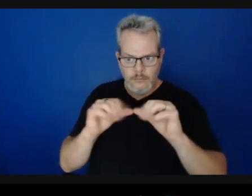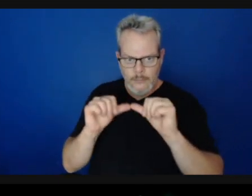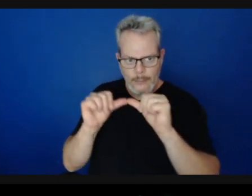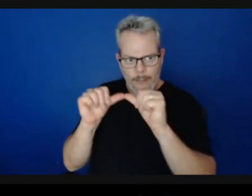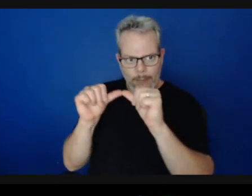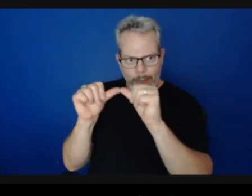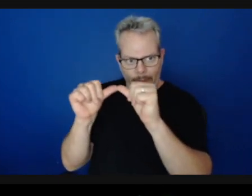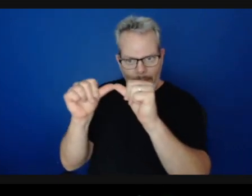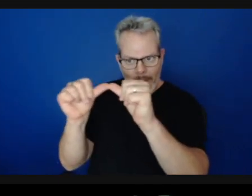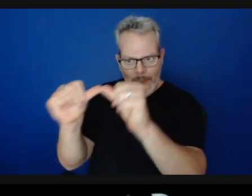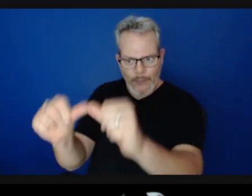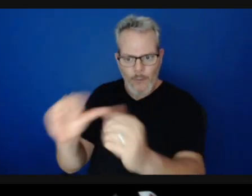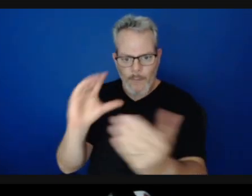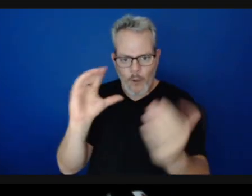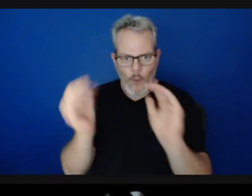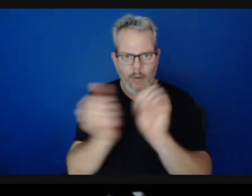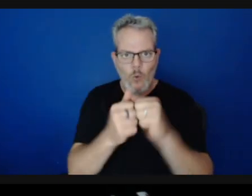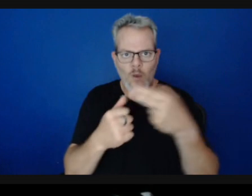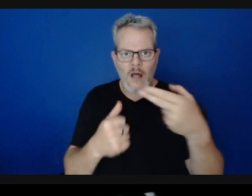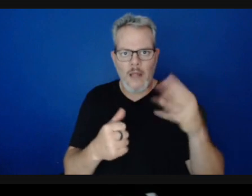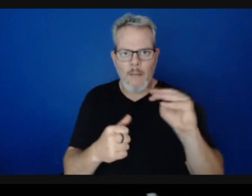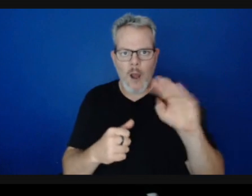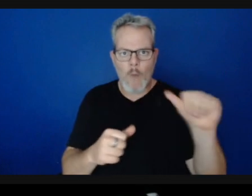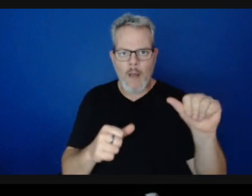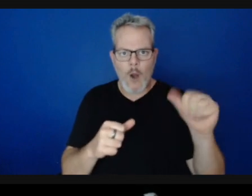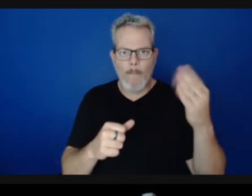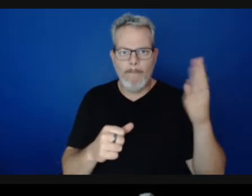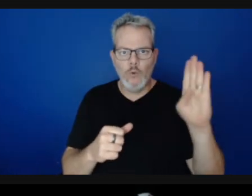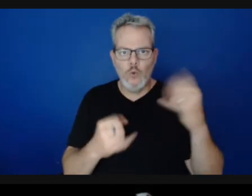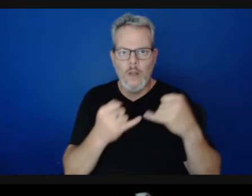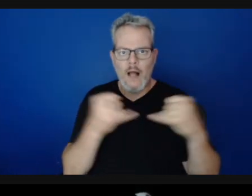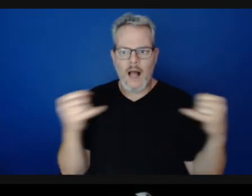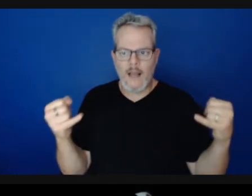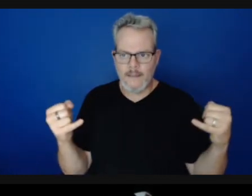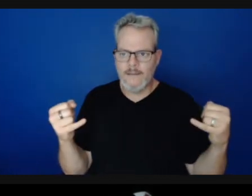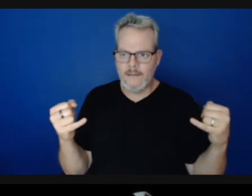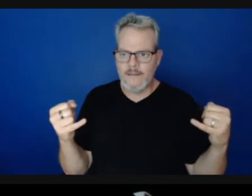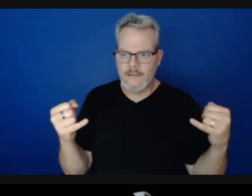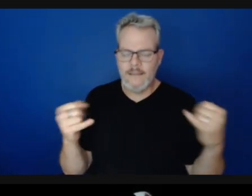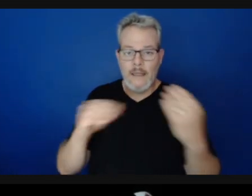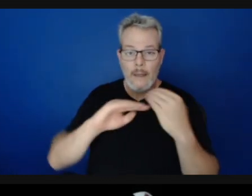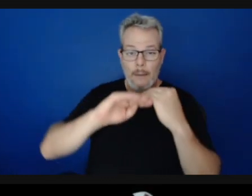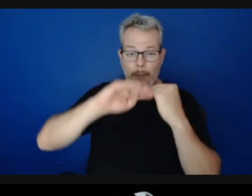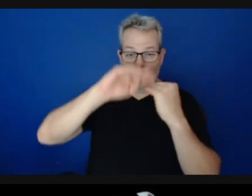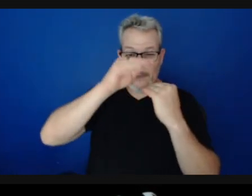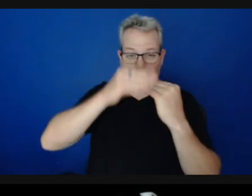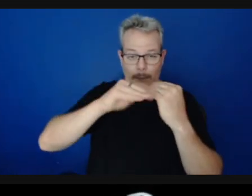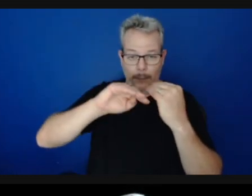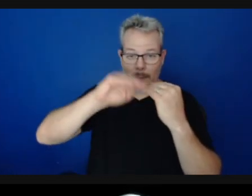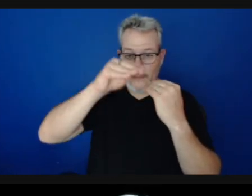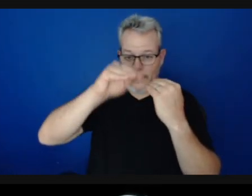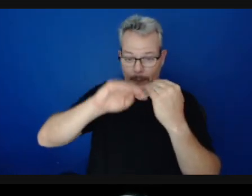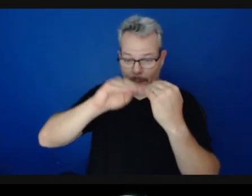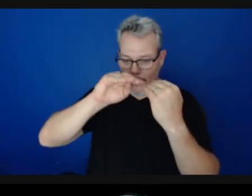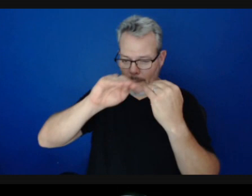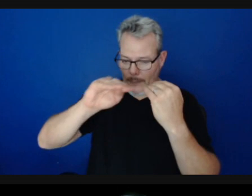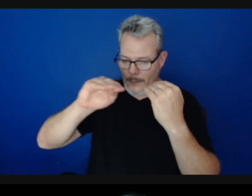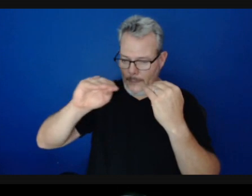the Halemaʻumaʻu signal in blue here. So it's leveled off recently, but inflating quite a